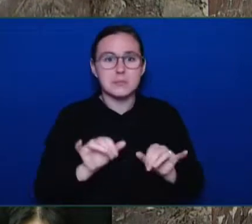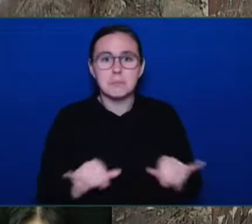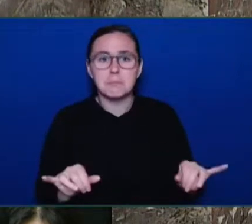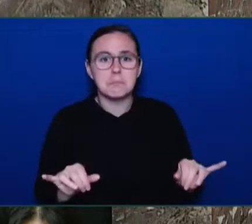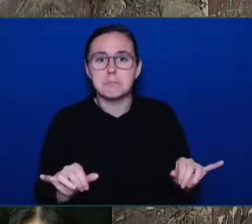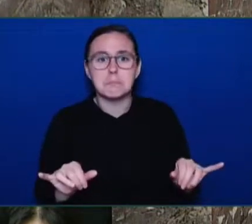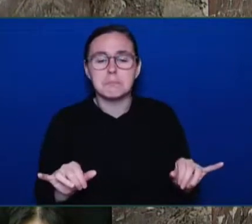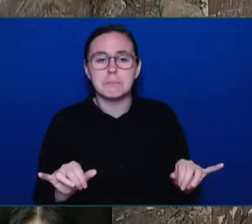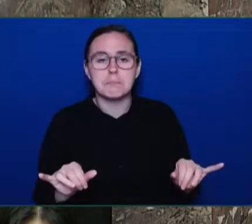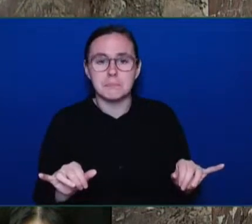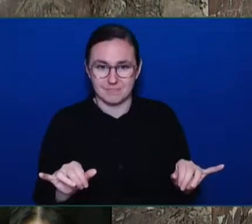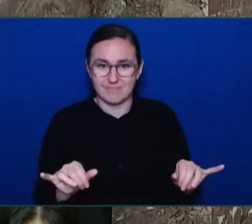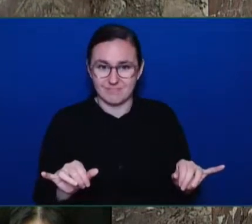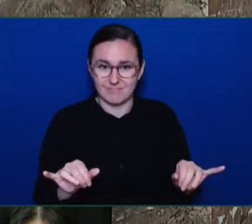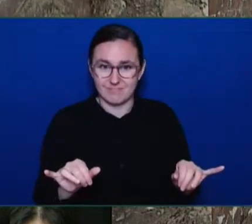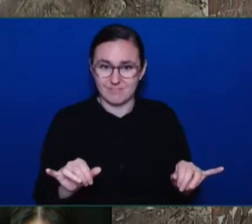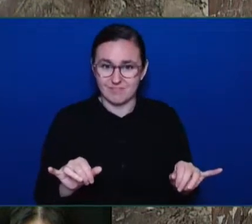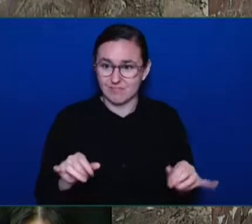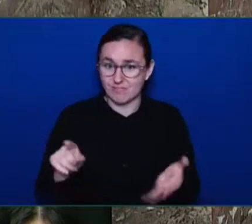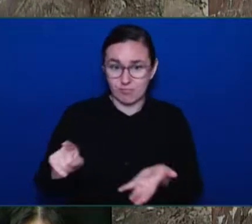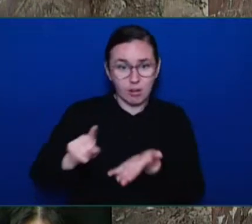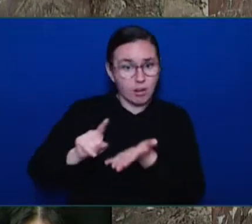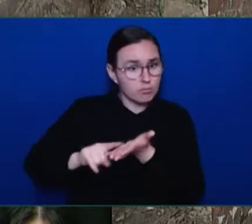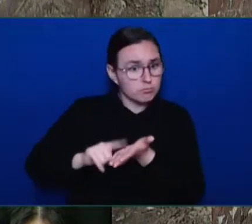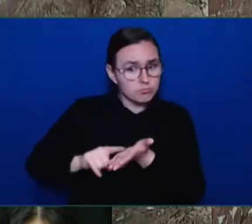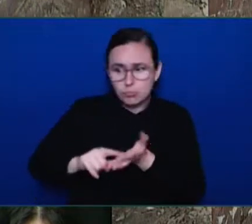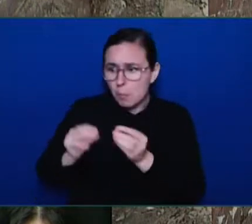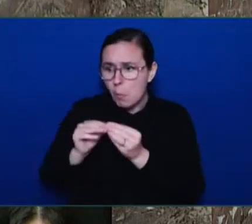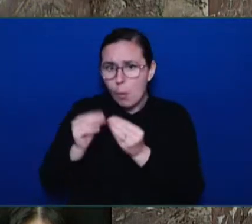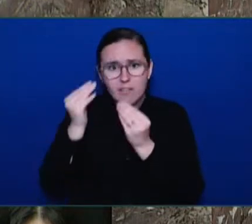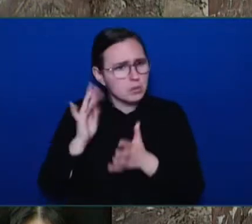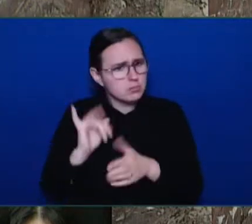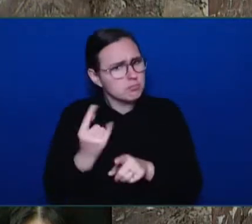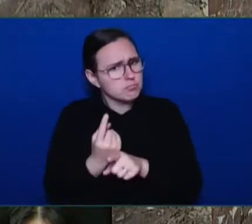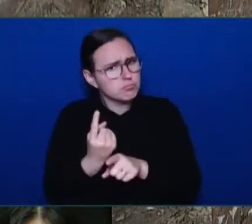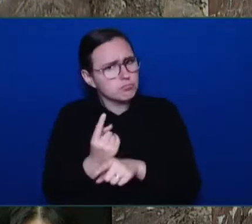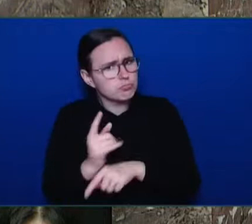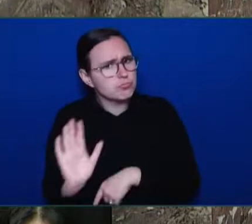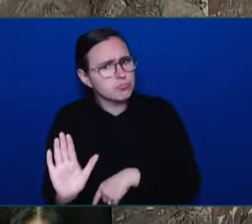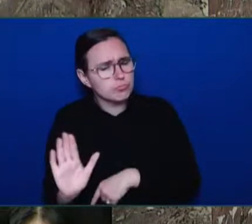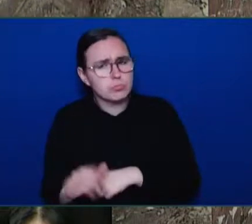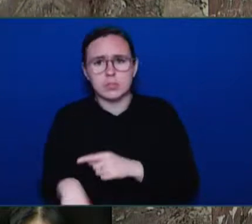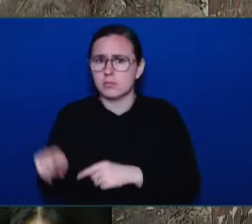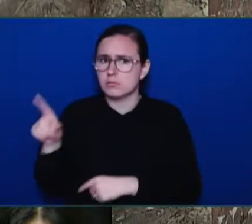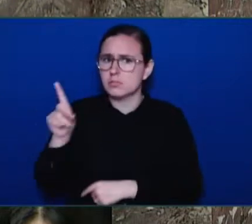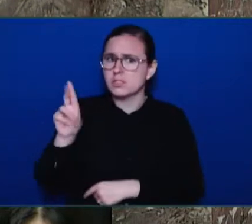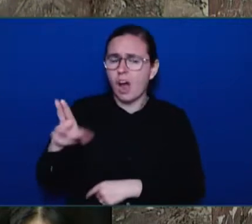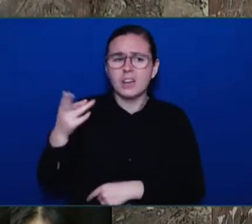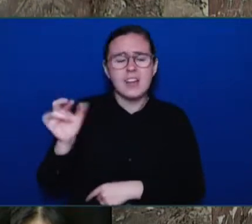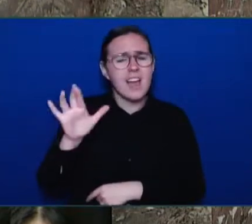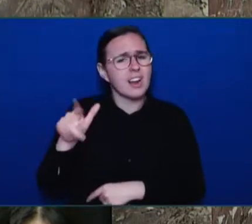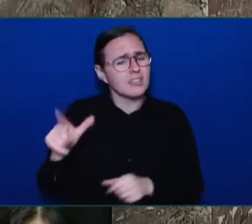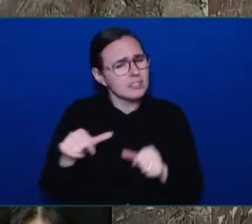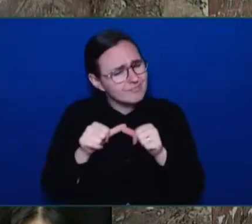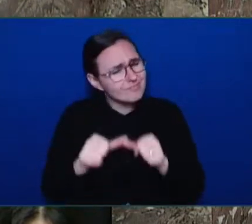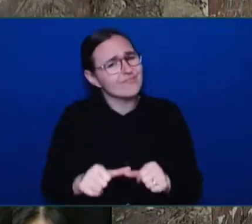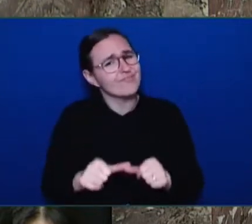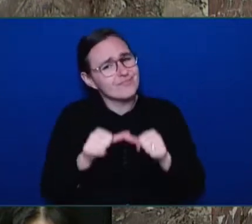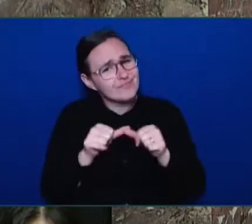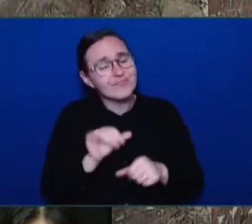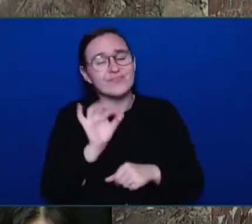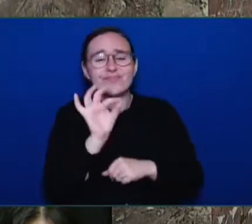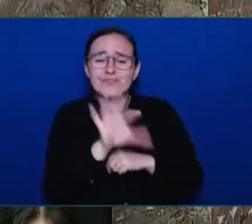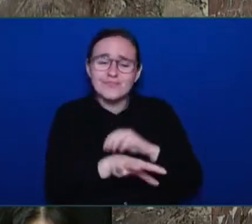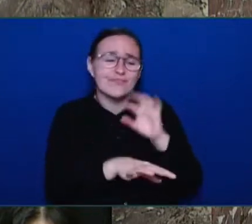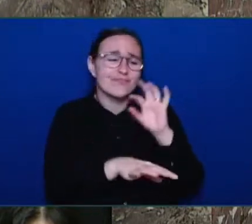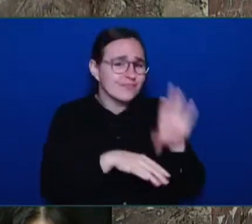unreasonable. Honourable Speaker, Dr. Henry has consistently provided her best advice, and the suggestion that she did otherwise is simply incorrect.